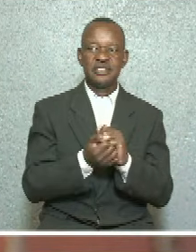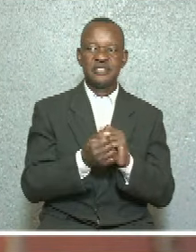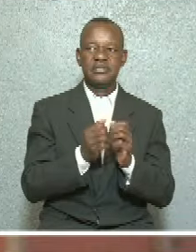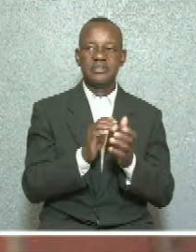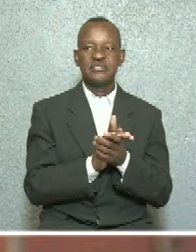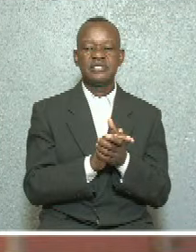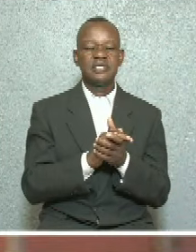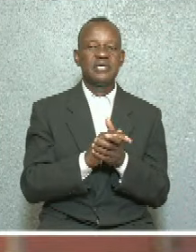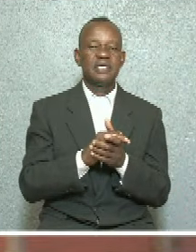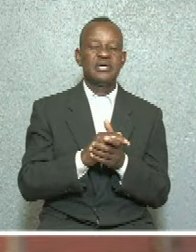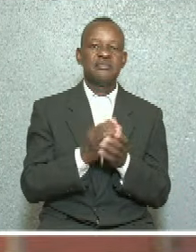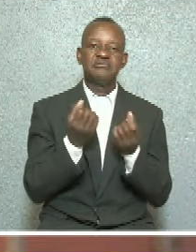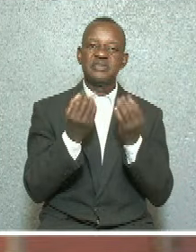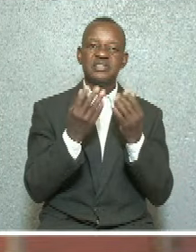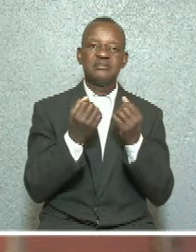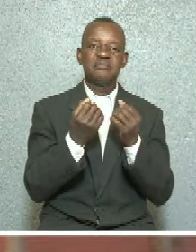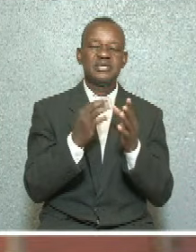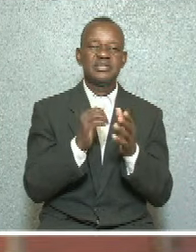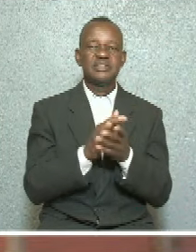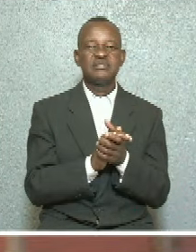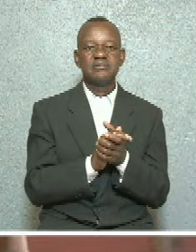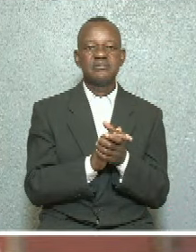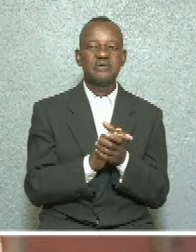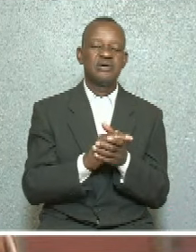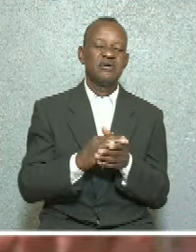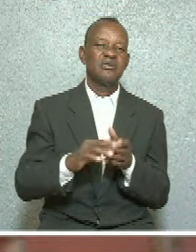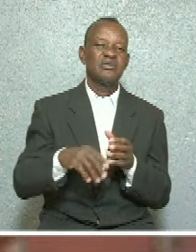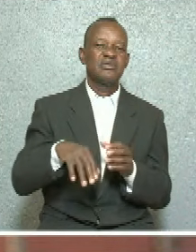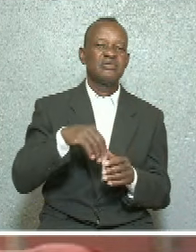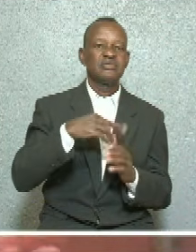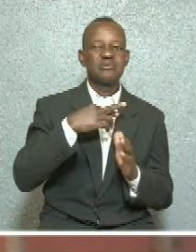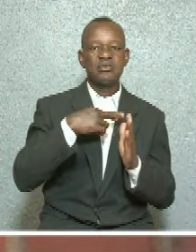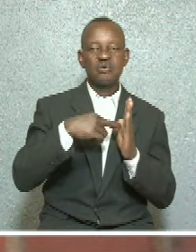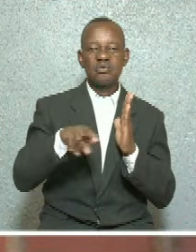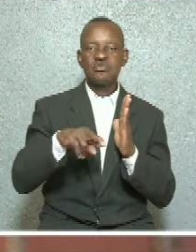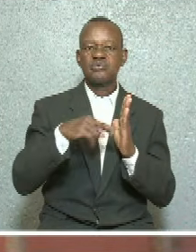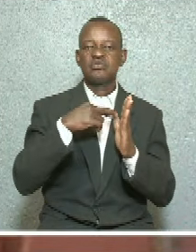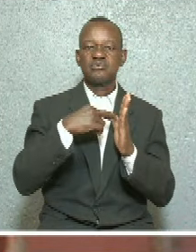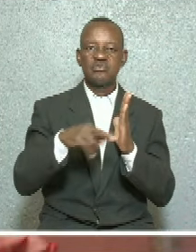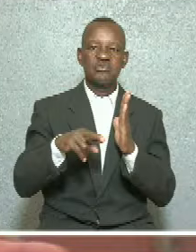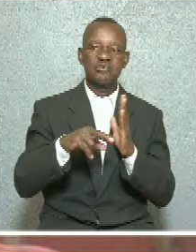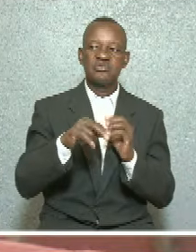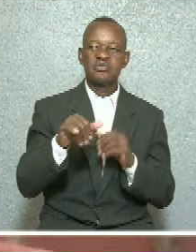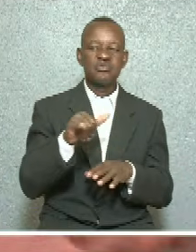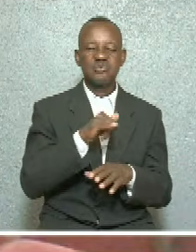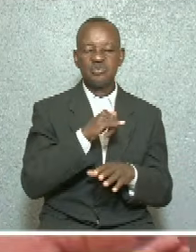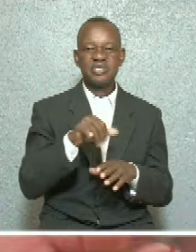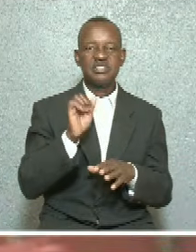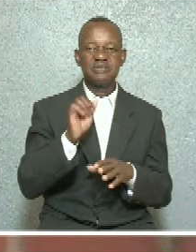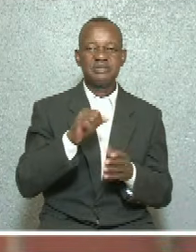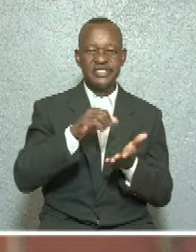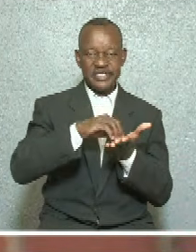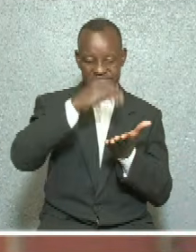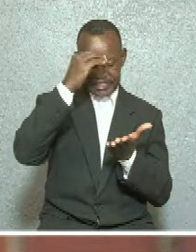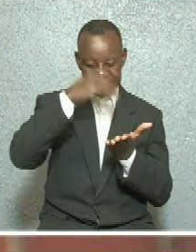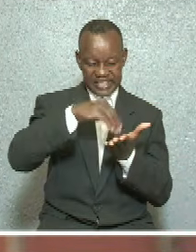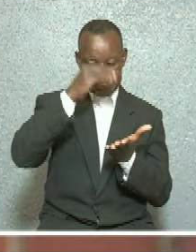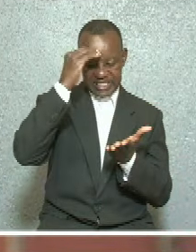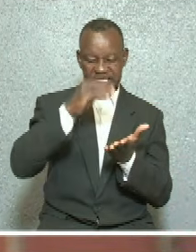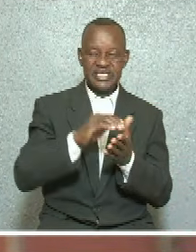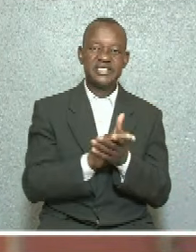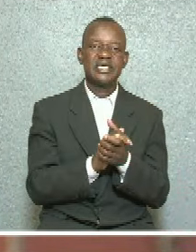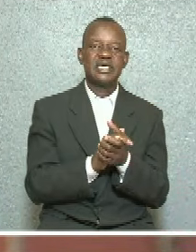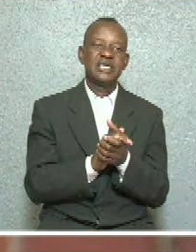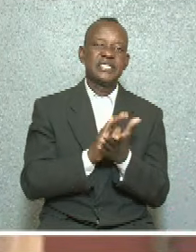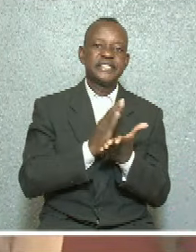know, rules that you don't know, rules that you will learn only when you are already there. And some rules are not even written down. Nobody